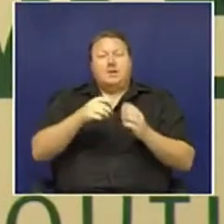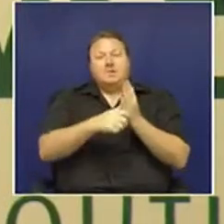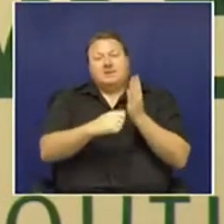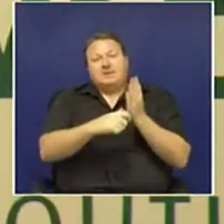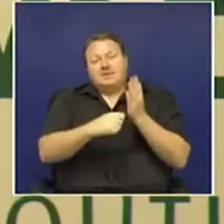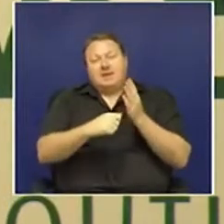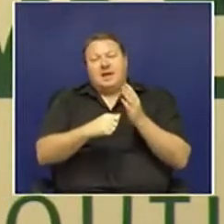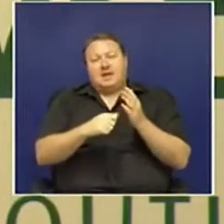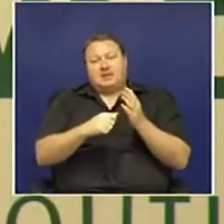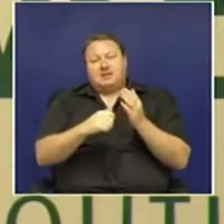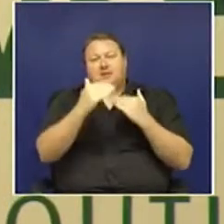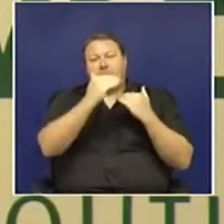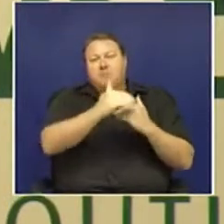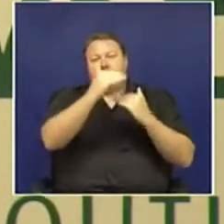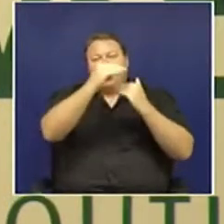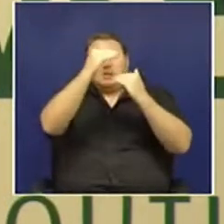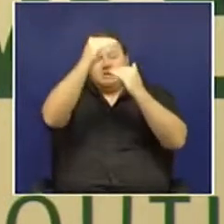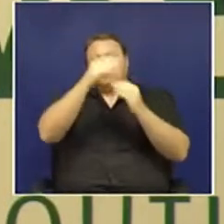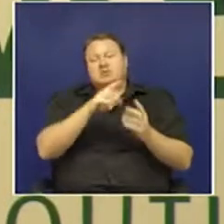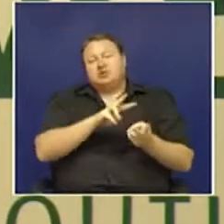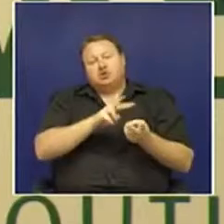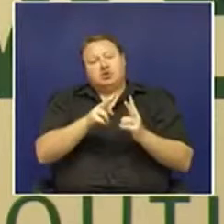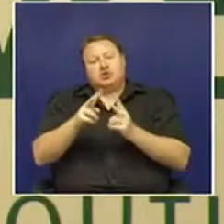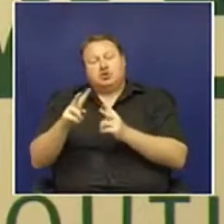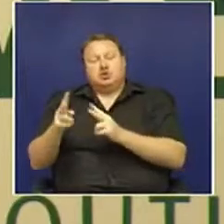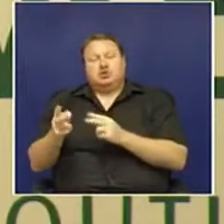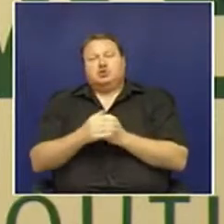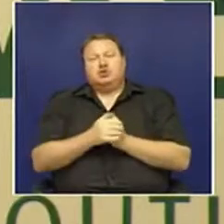in line with inflation.